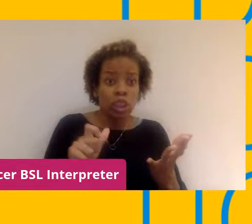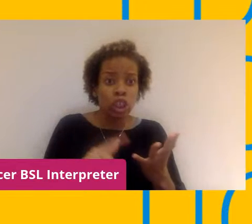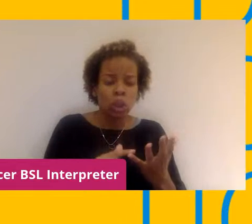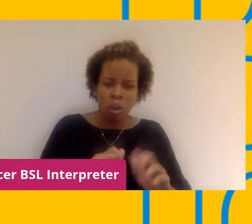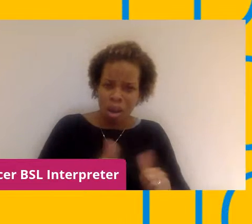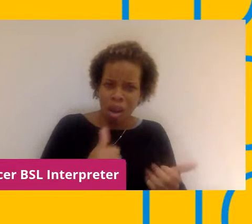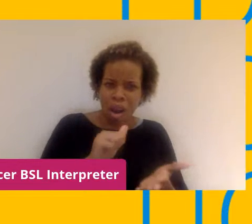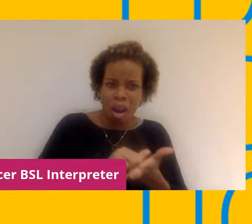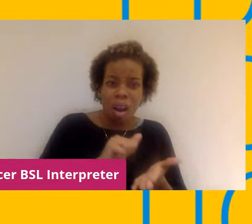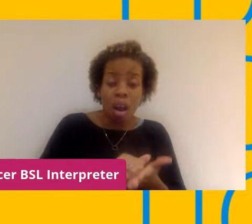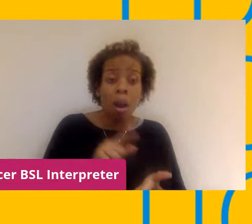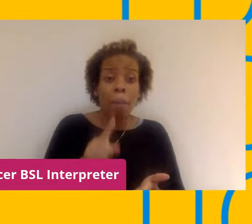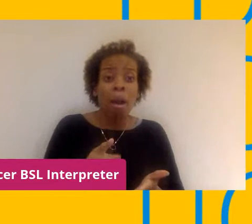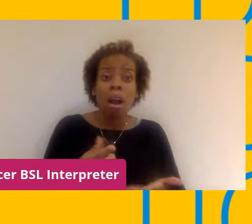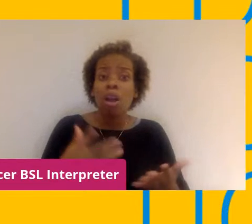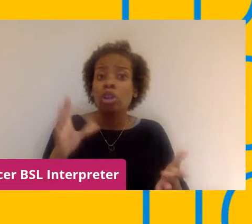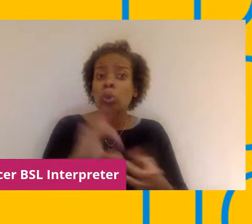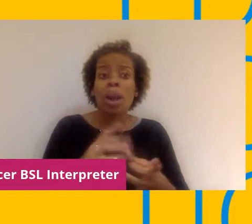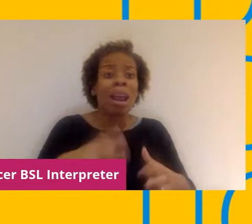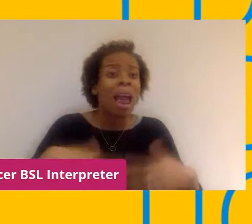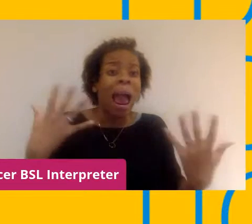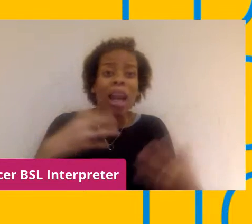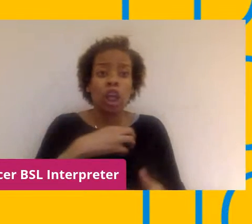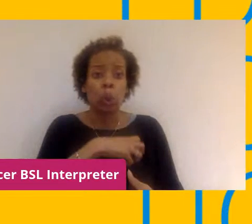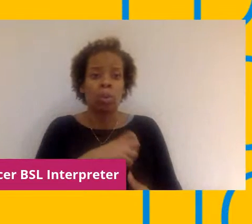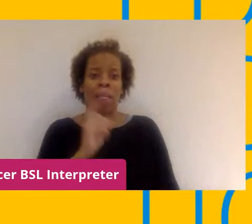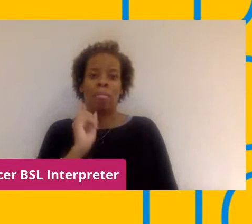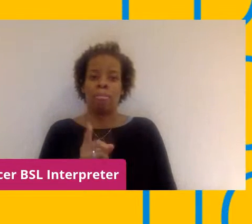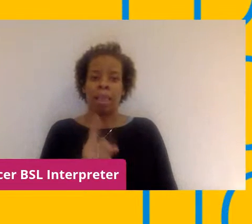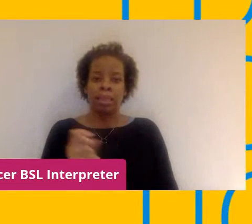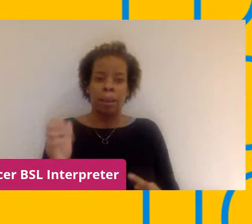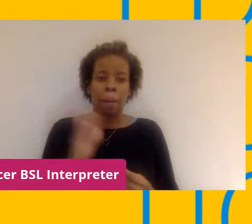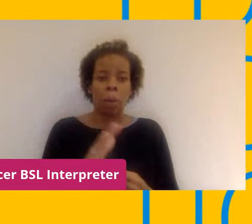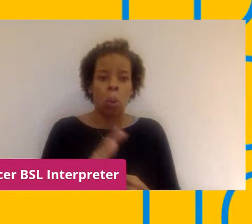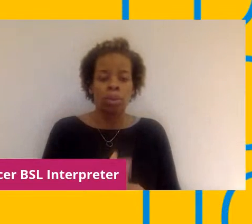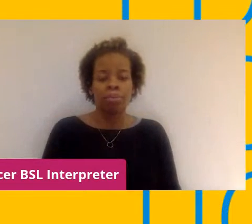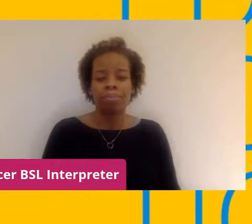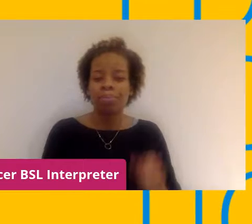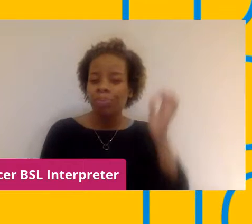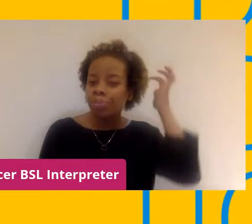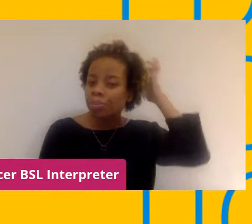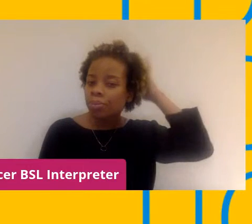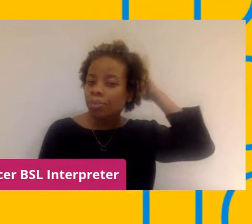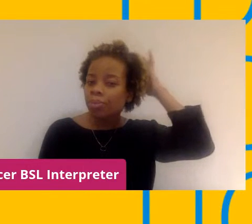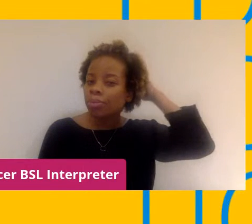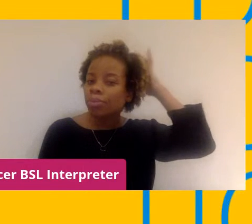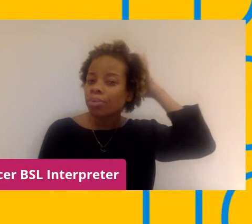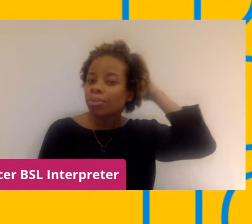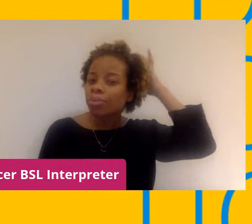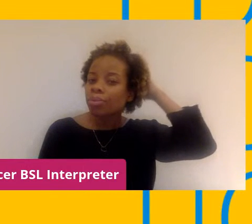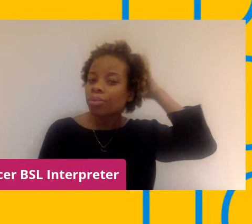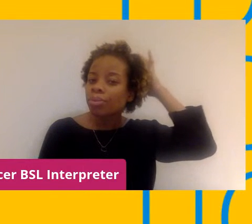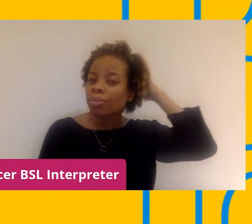is a good thing. And we've had some really positive feedback. We